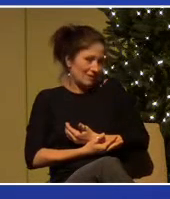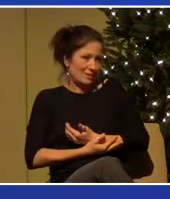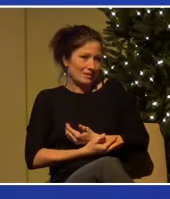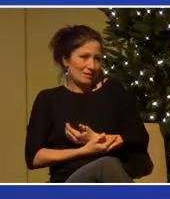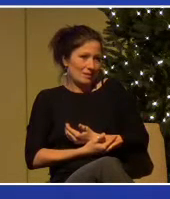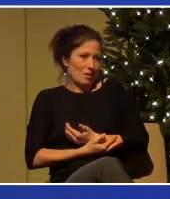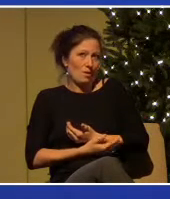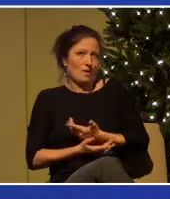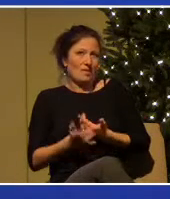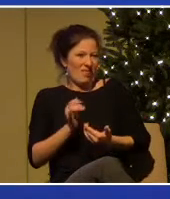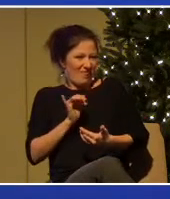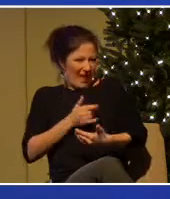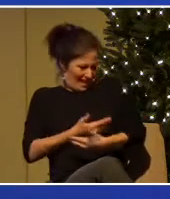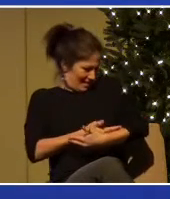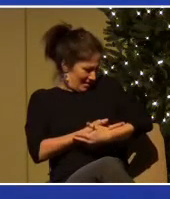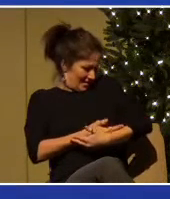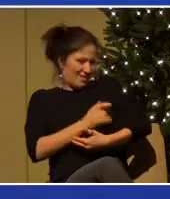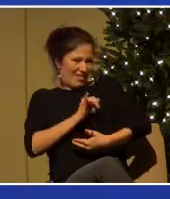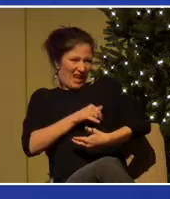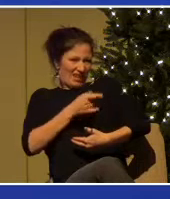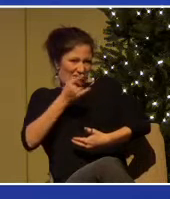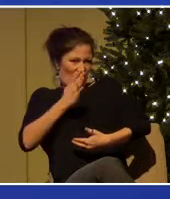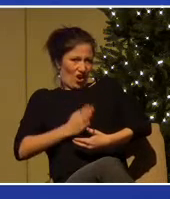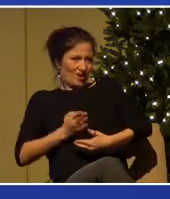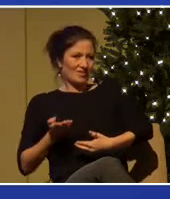that was God